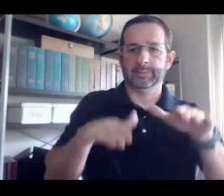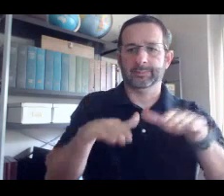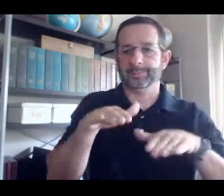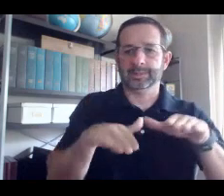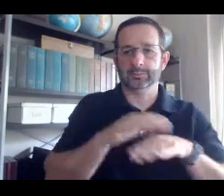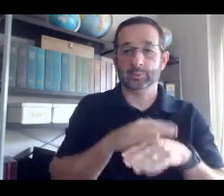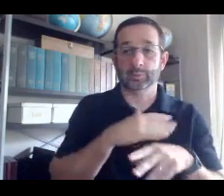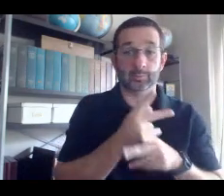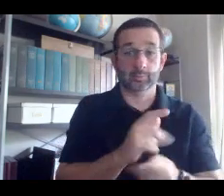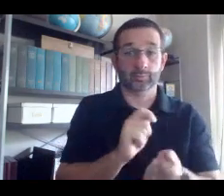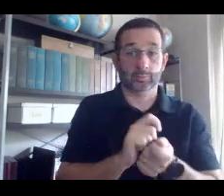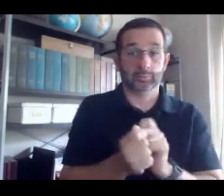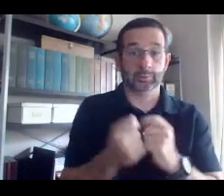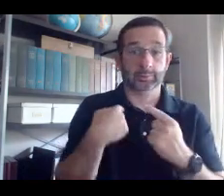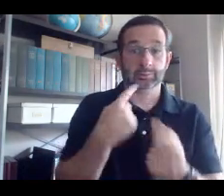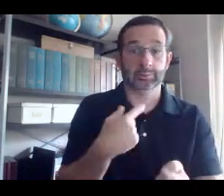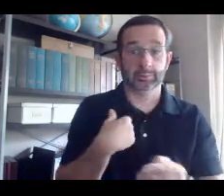All right.